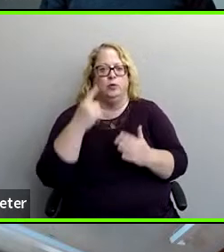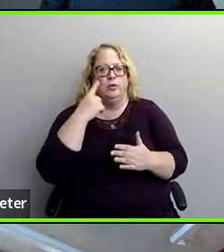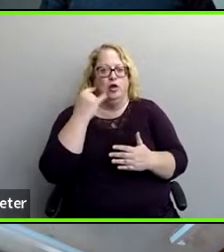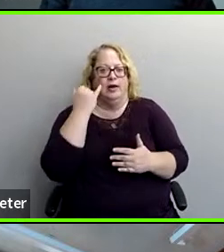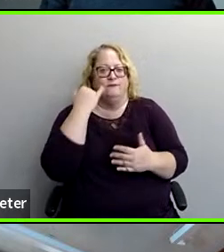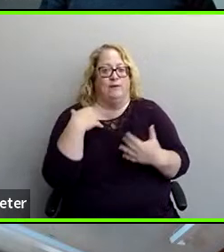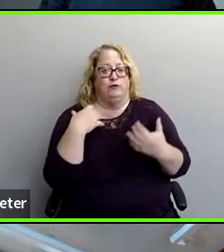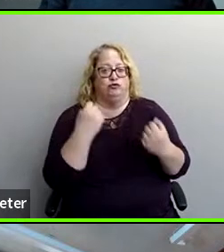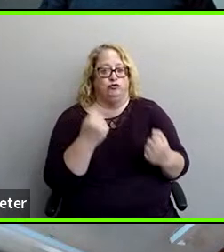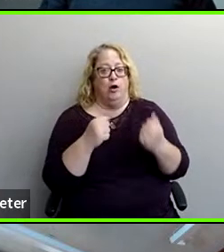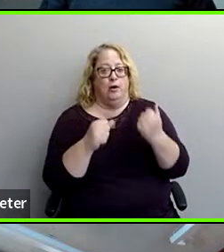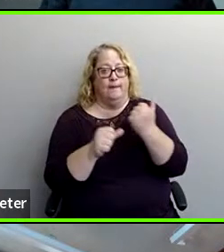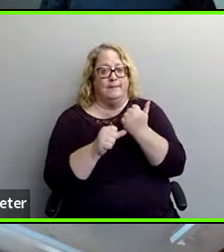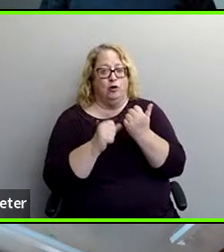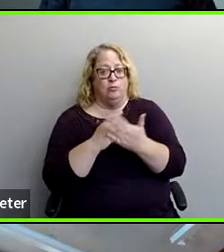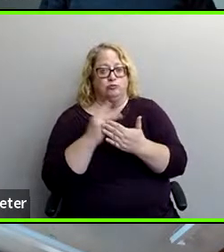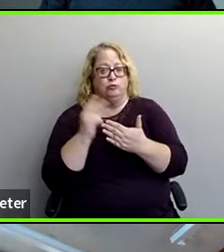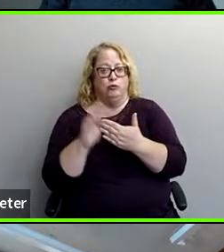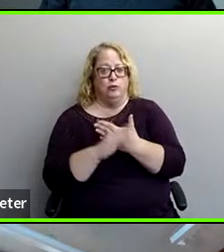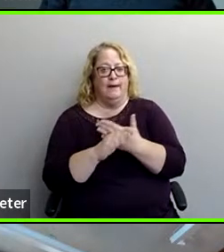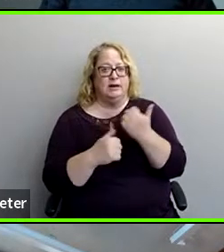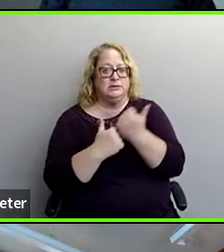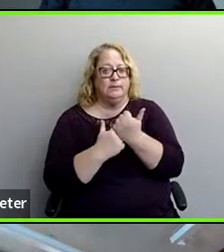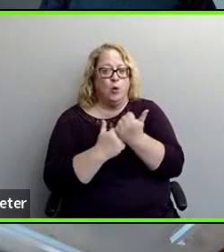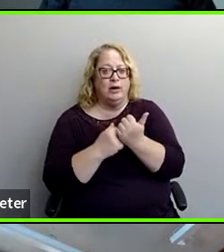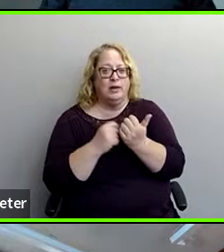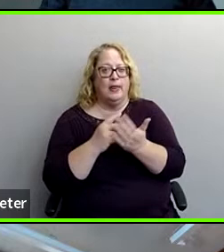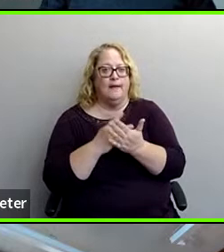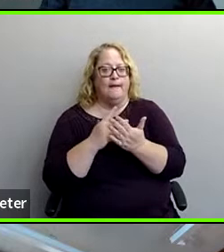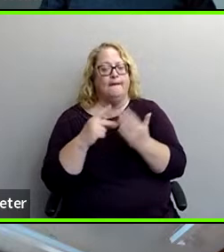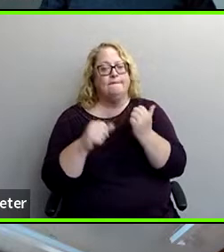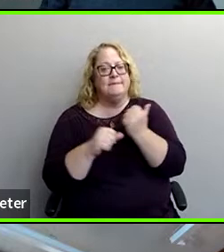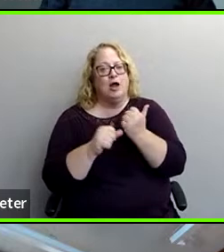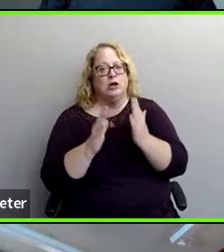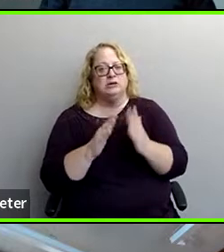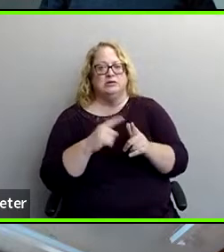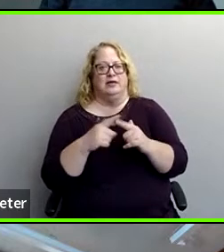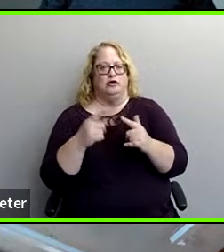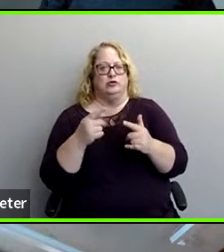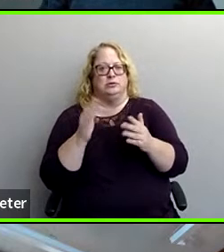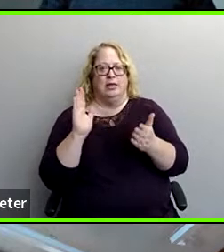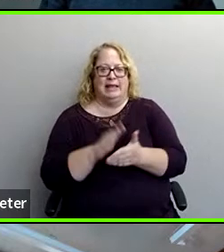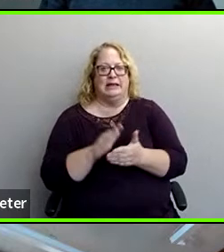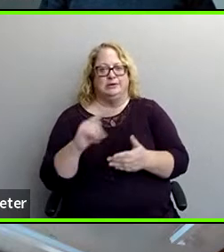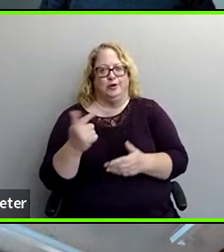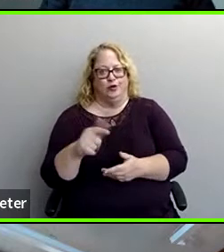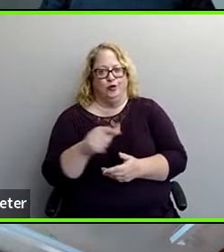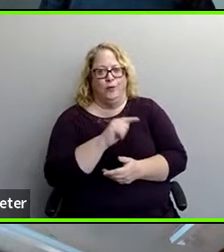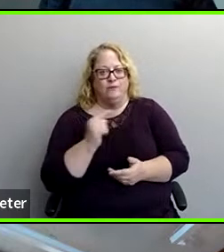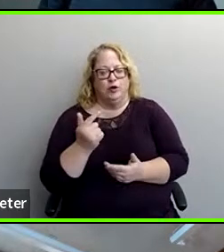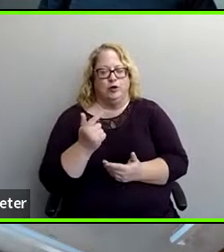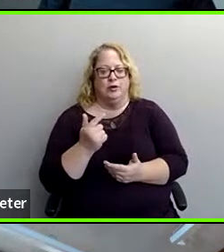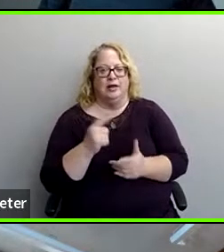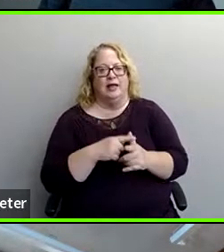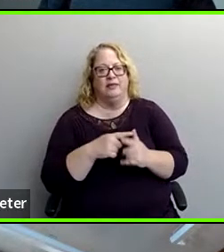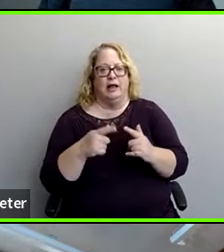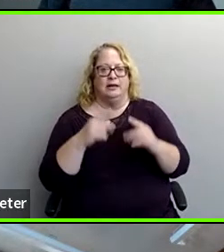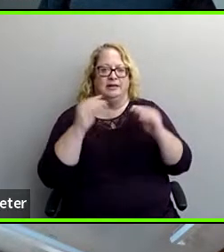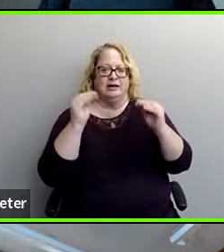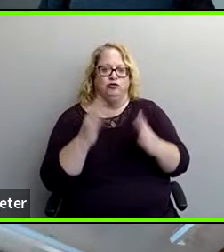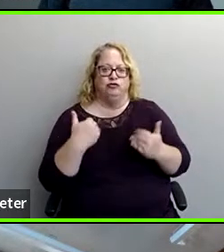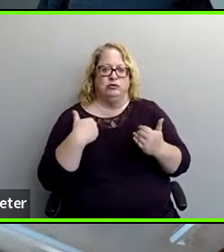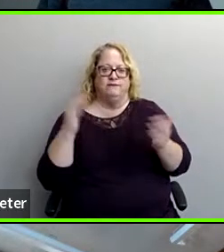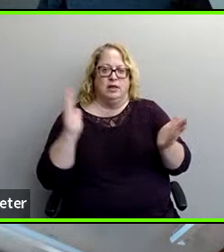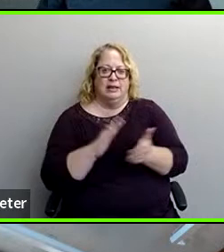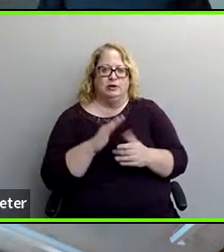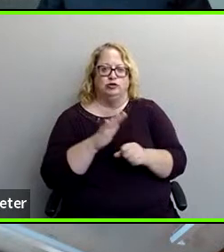if we have a strong para program and supporting those paras, there's less turnover there, which causes less stress for the teachers. We are